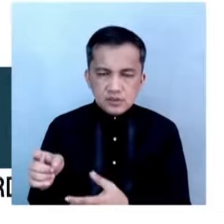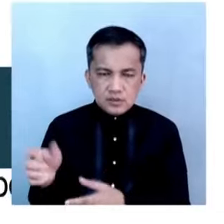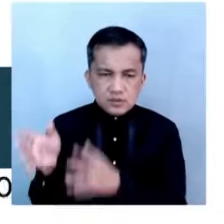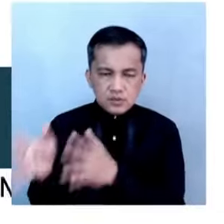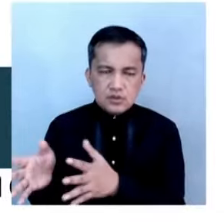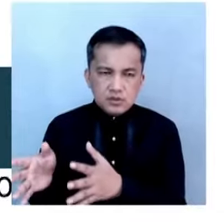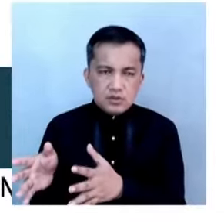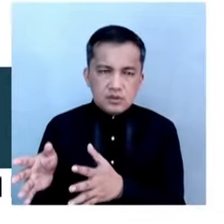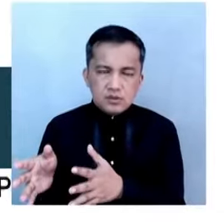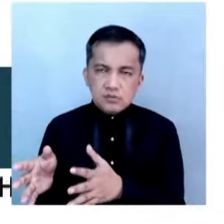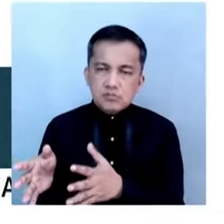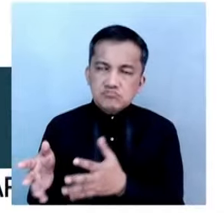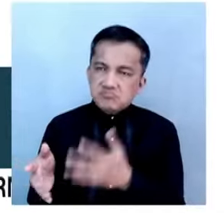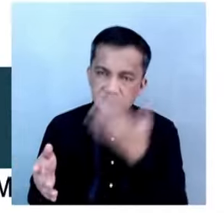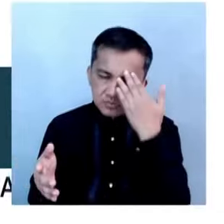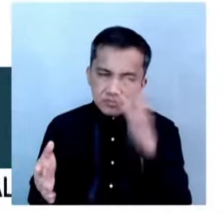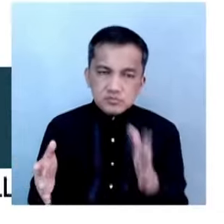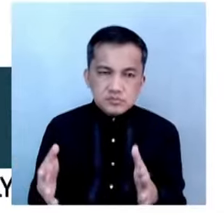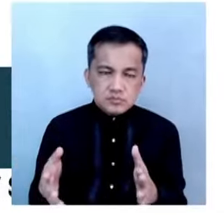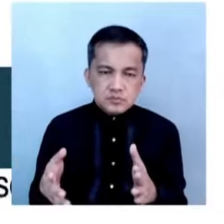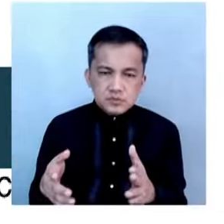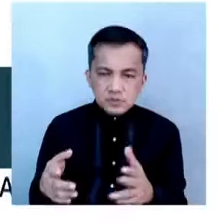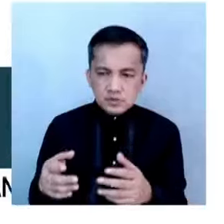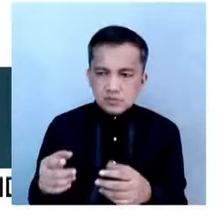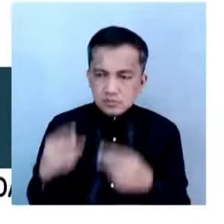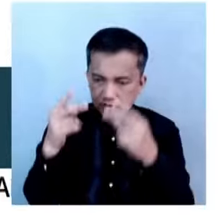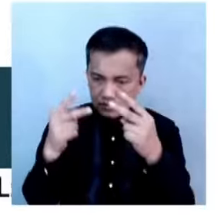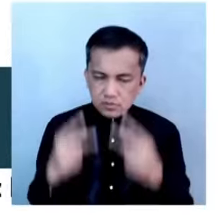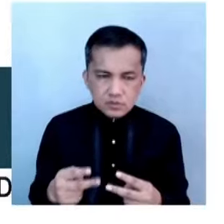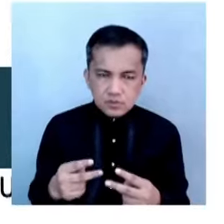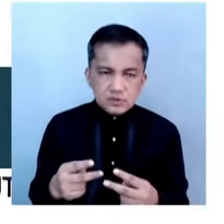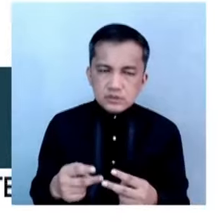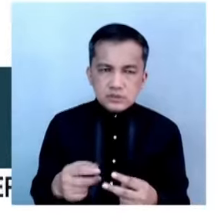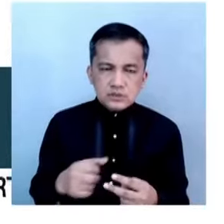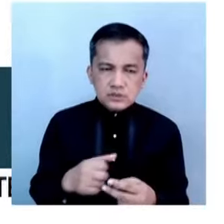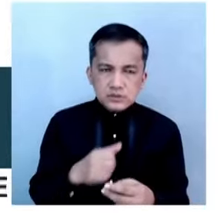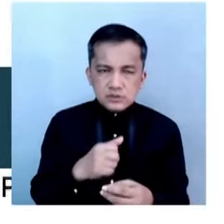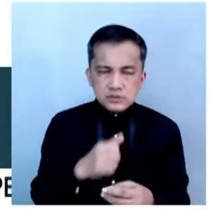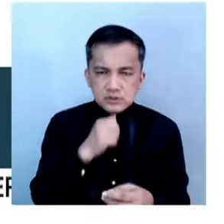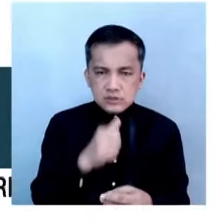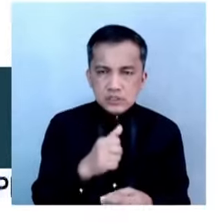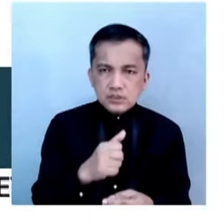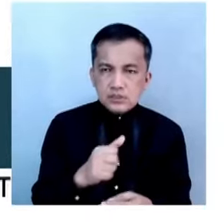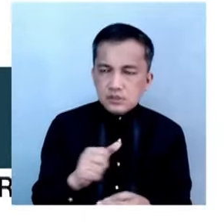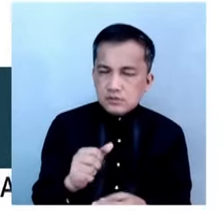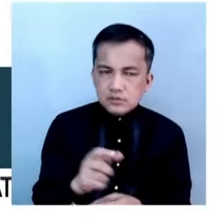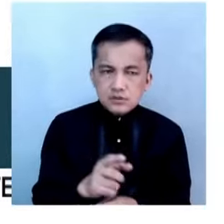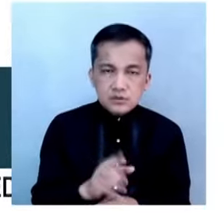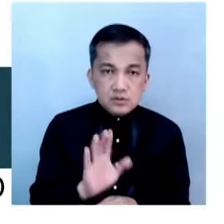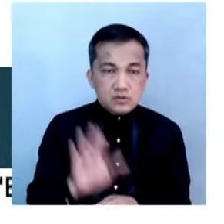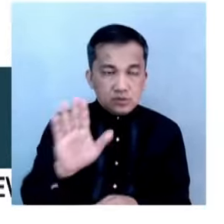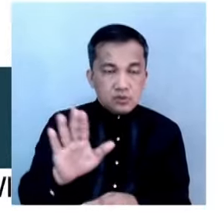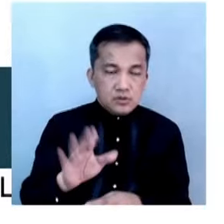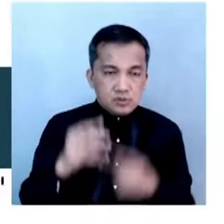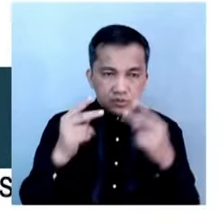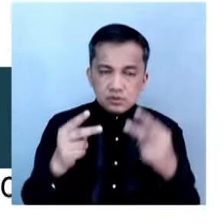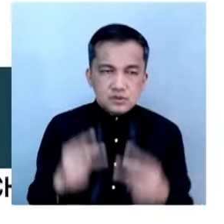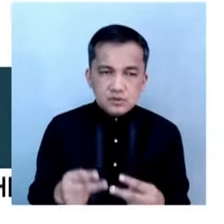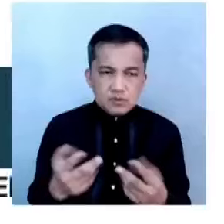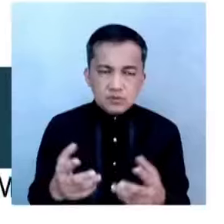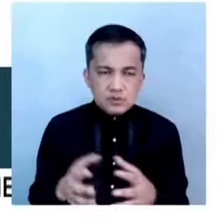devices, that they would only check on the websites and not really on your website rather, and didn't really have that